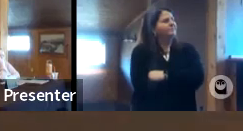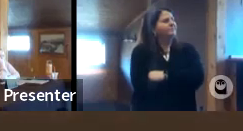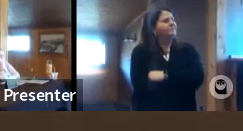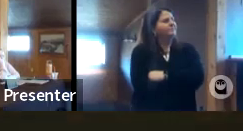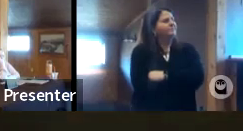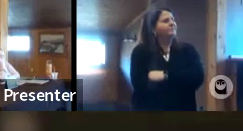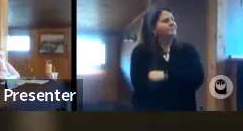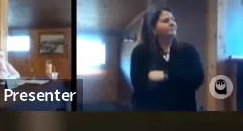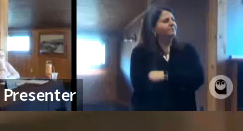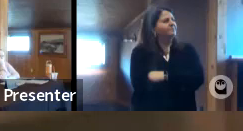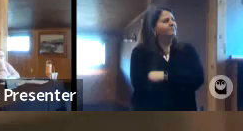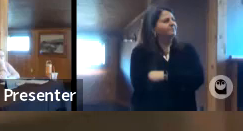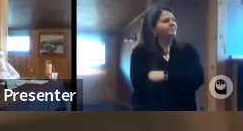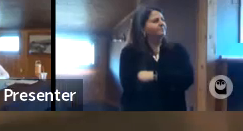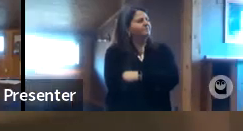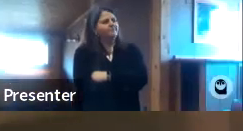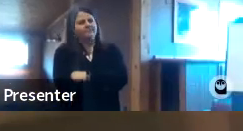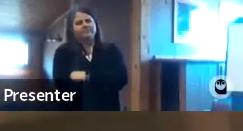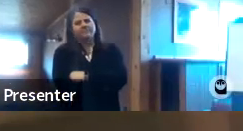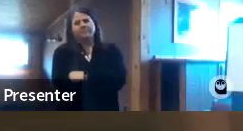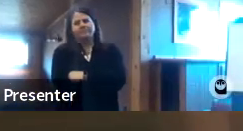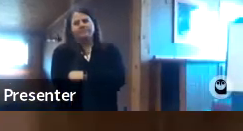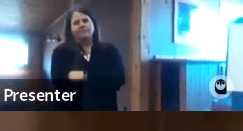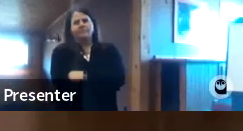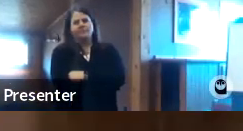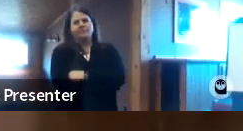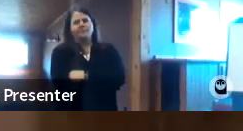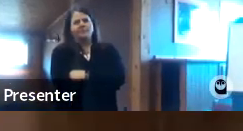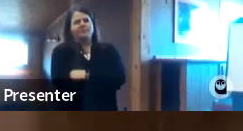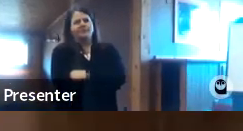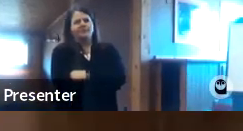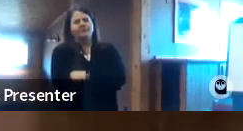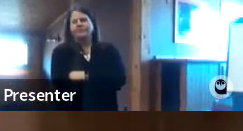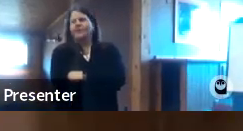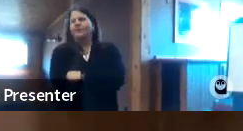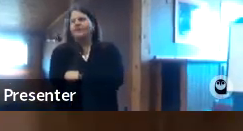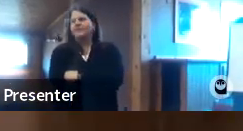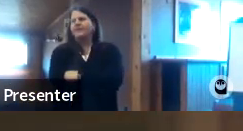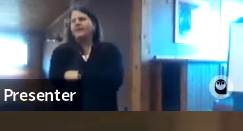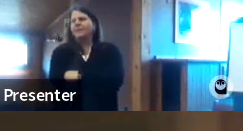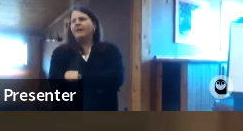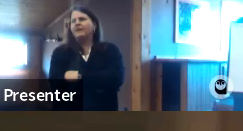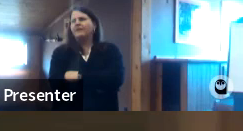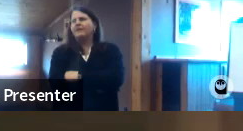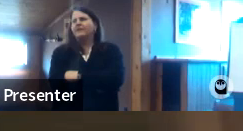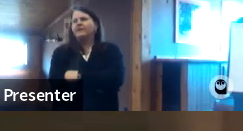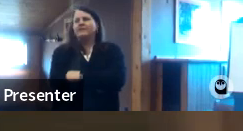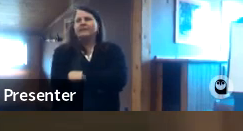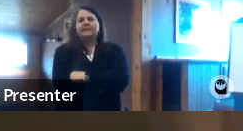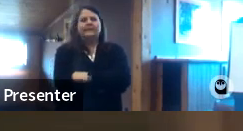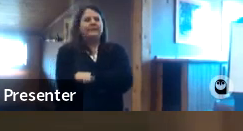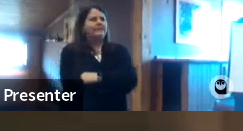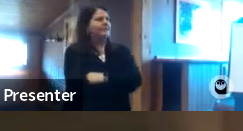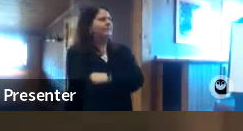All right. Now, Ms. Vito, being an expert on general... Can you guys hear that in the back? No.